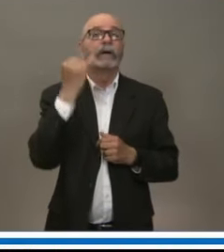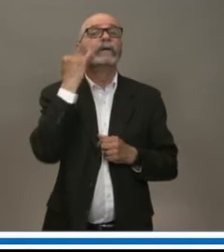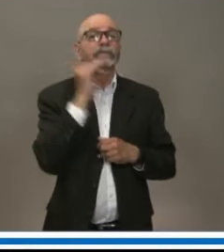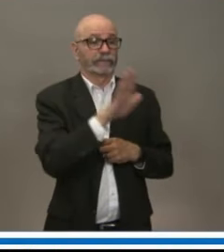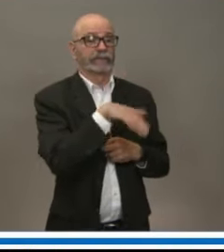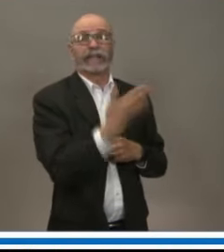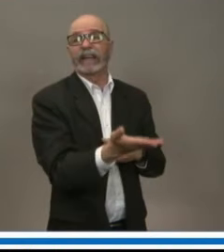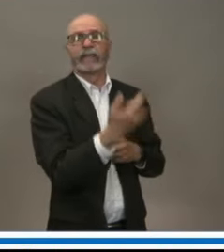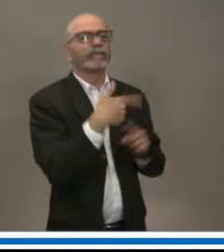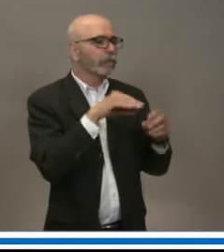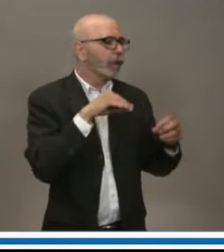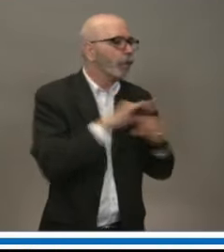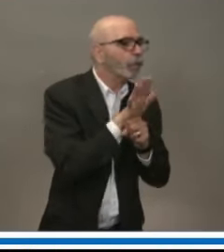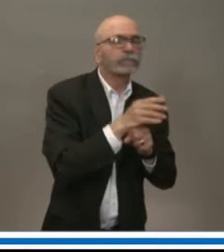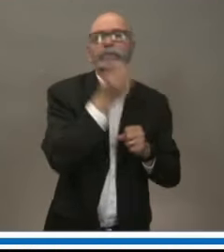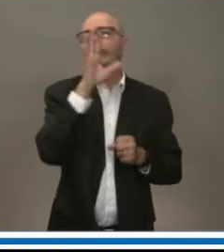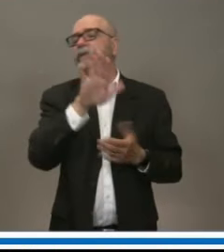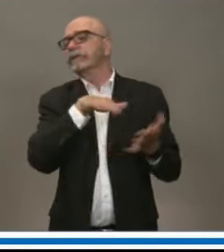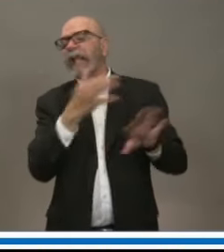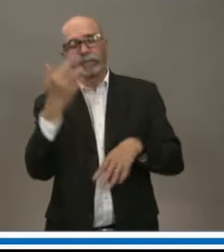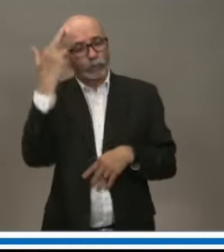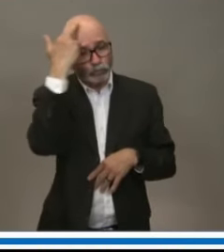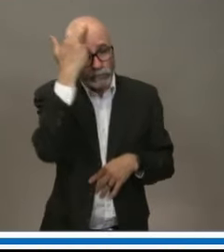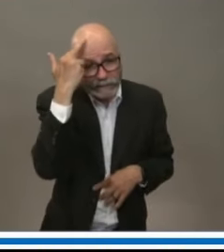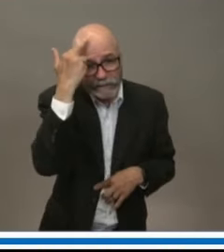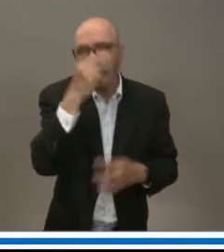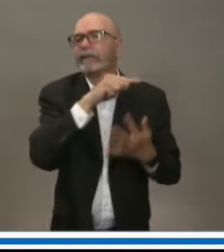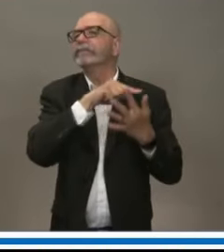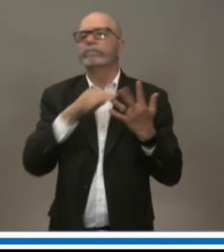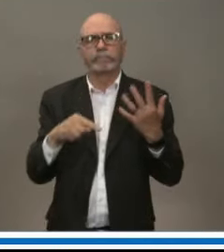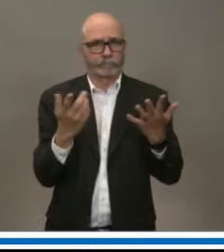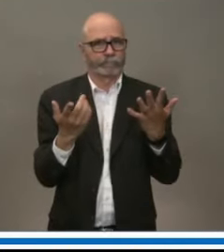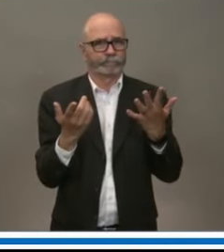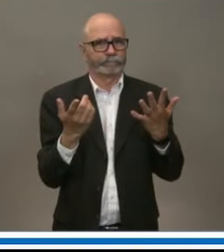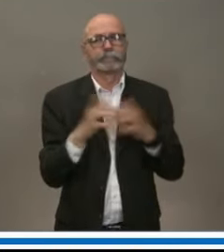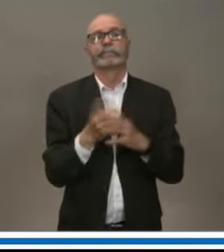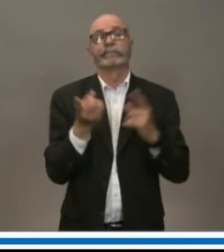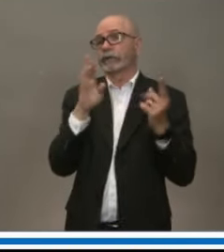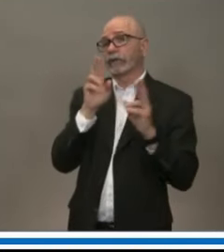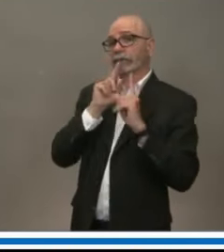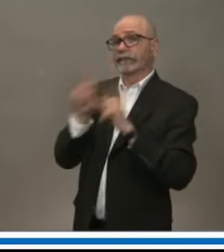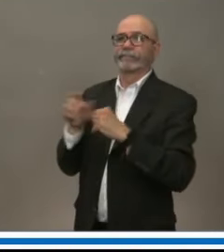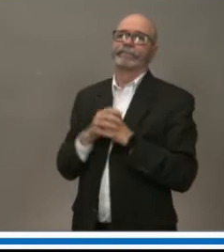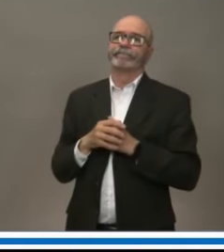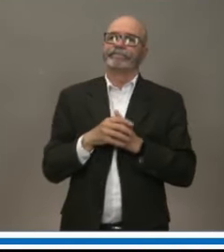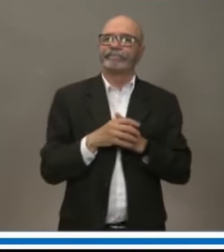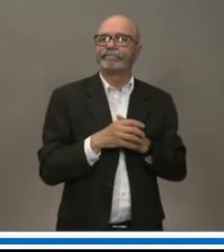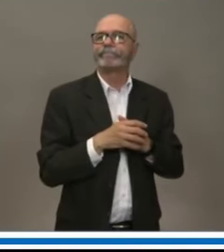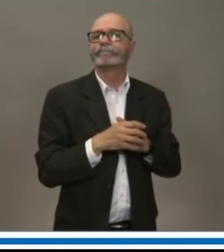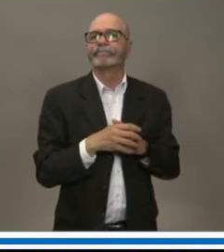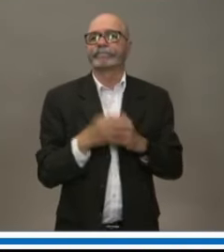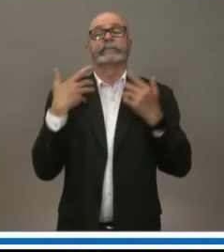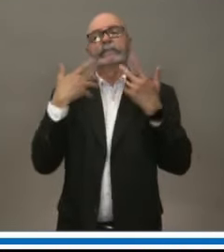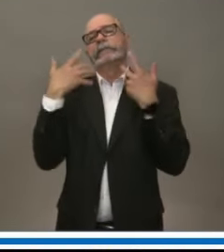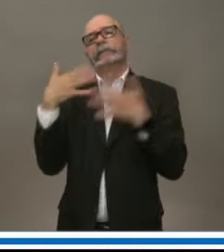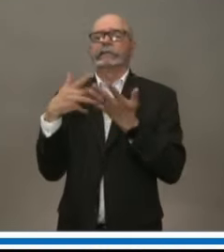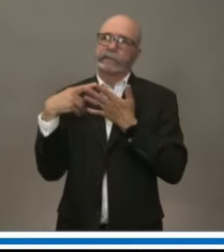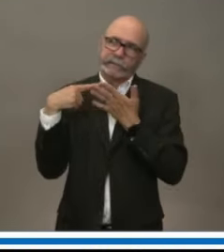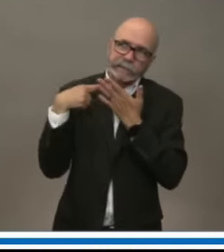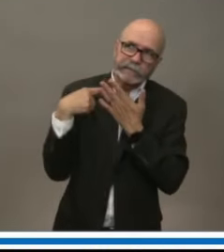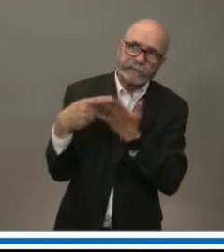cause at this point? So 2 things. I've had communication with the Funeral